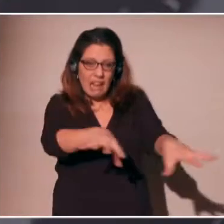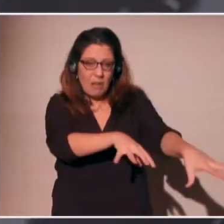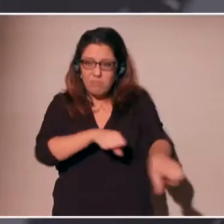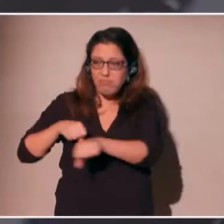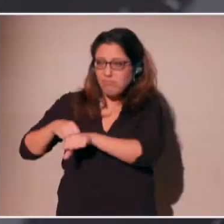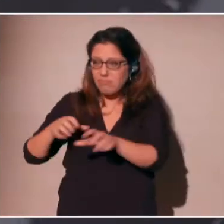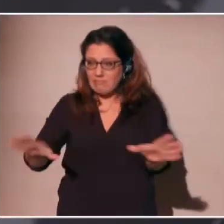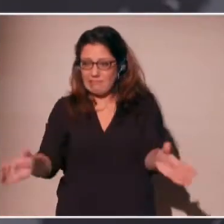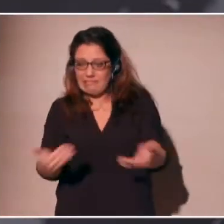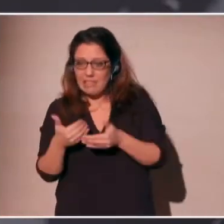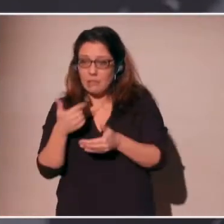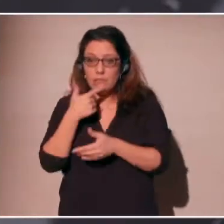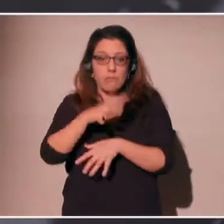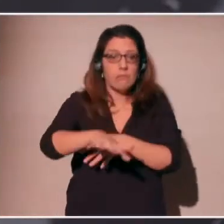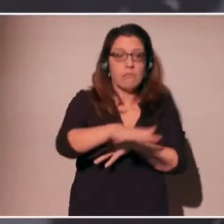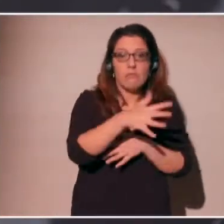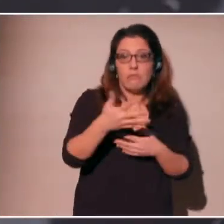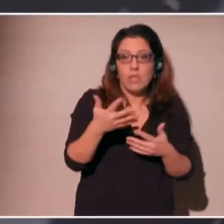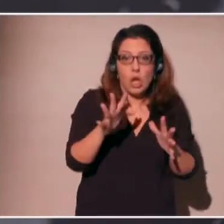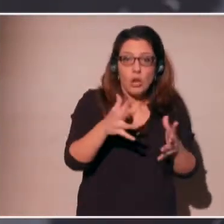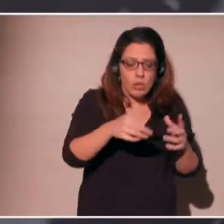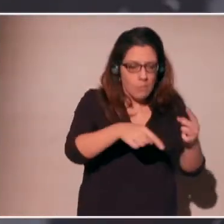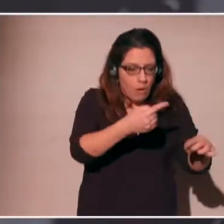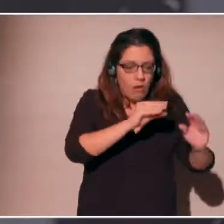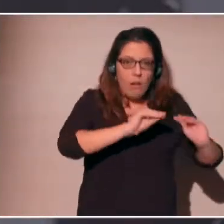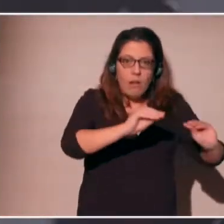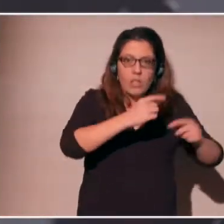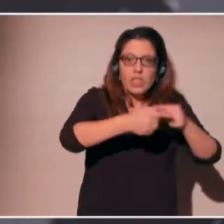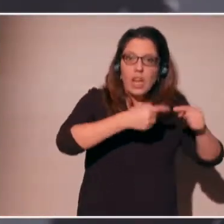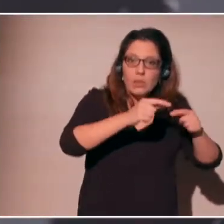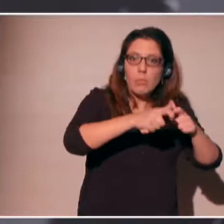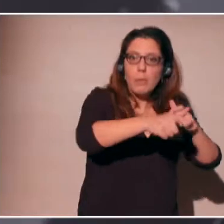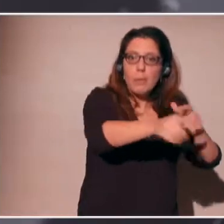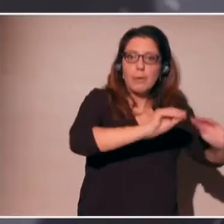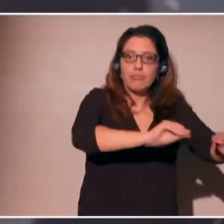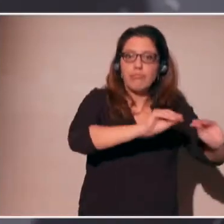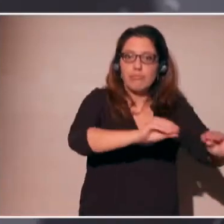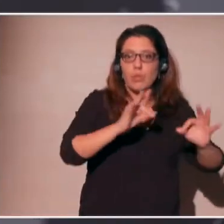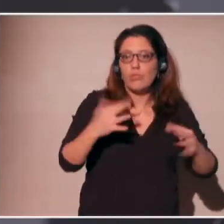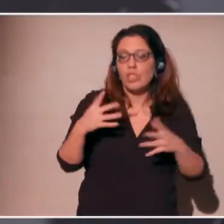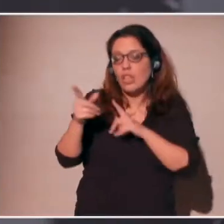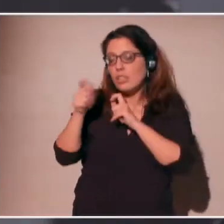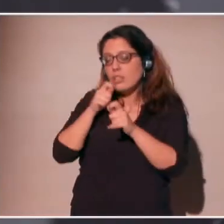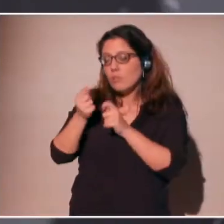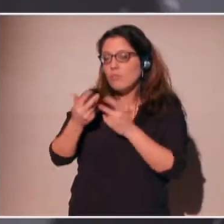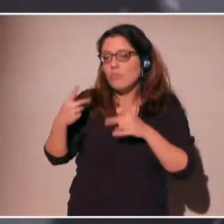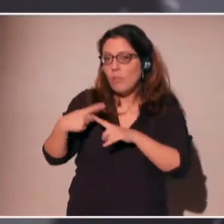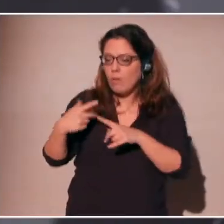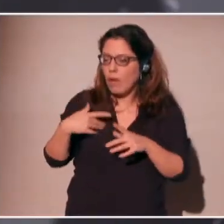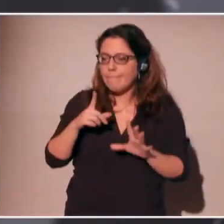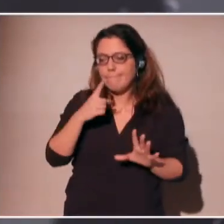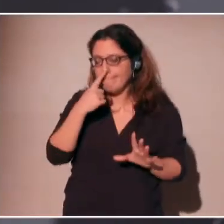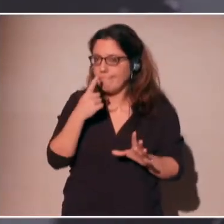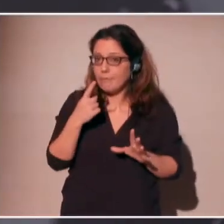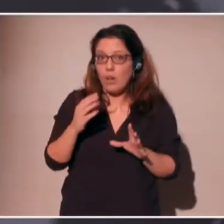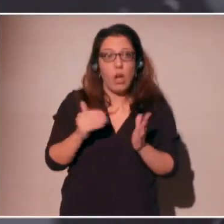French researchers and take them back to Facebook, because that would kill the future of the next generation. We have discussed this with Stéphane